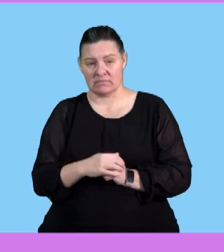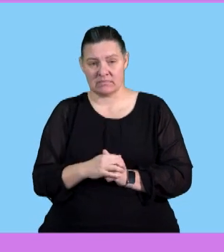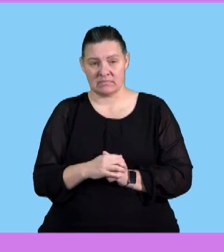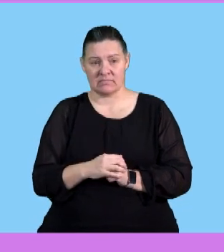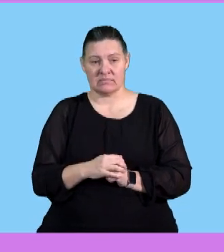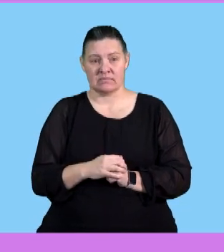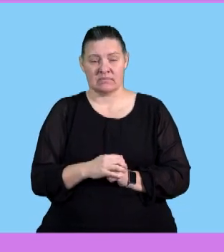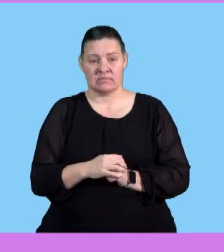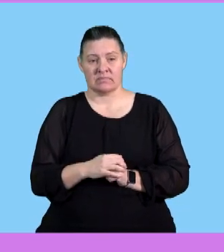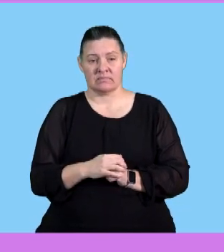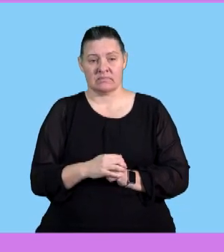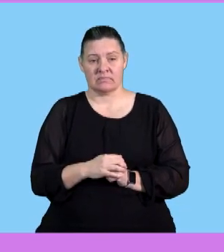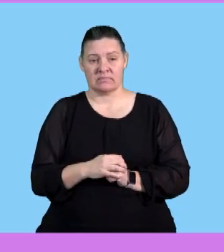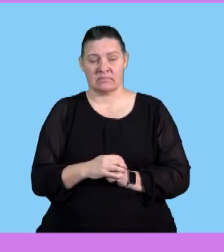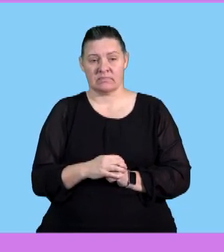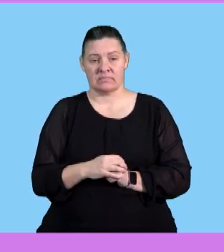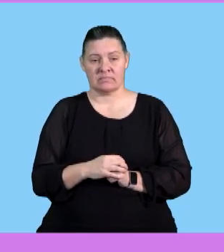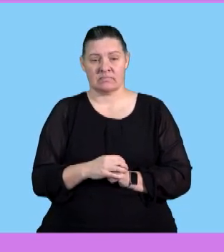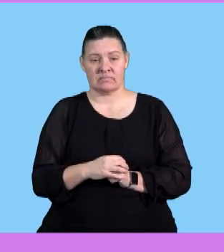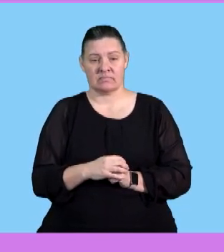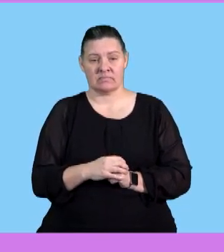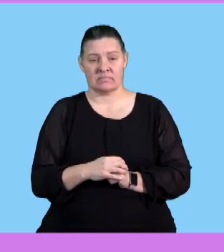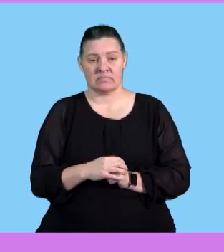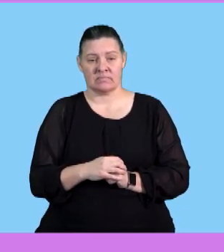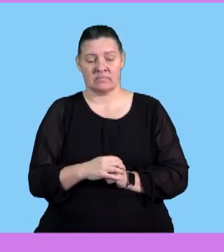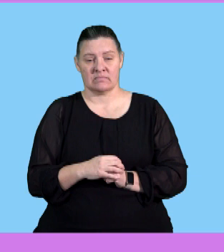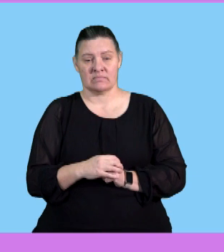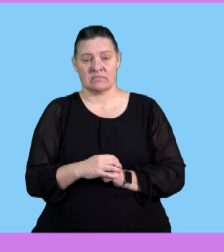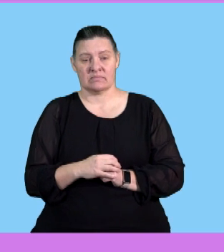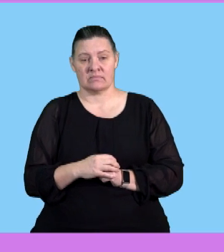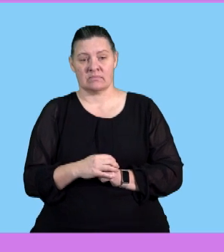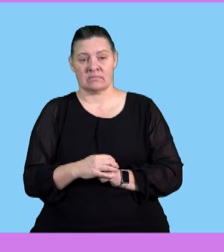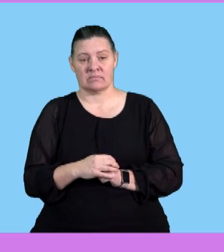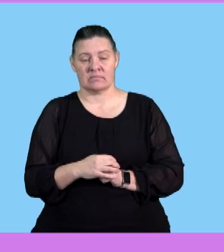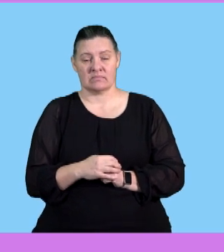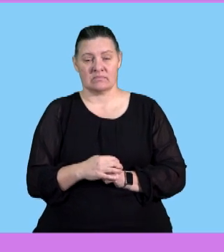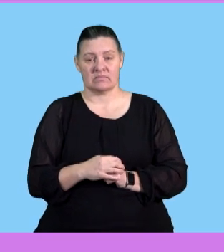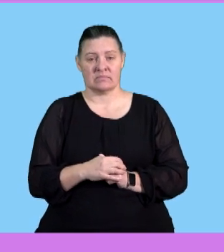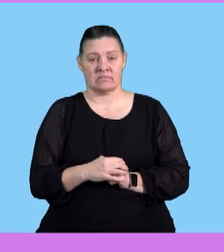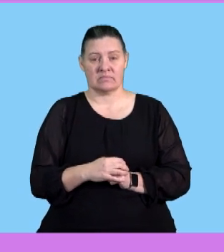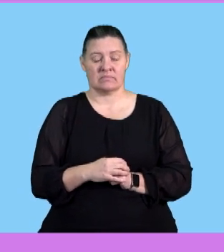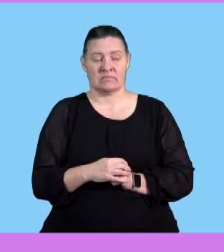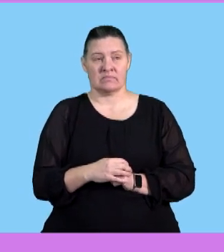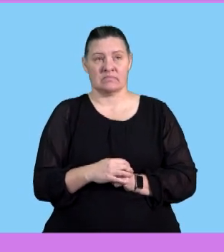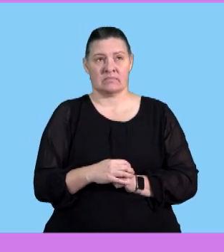227.27. So we have 1,350 minus